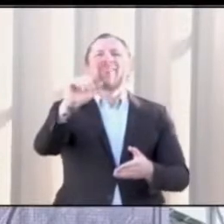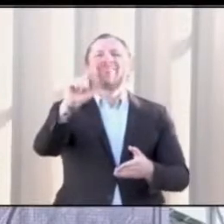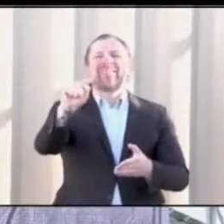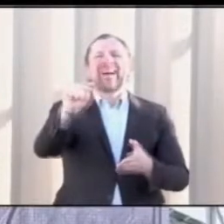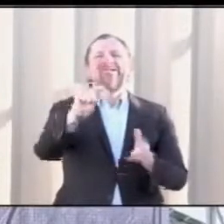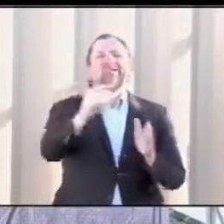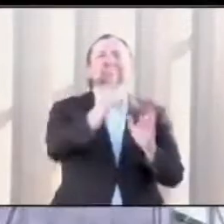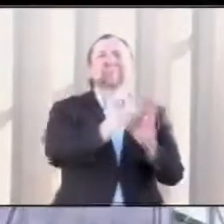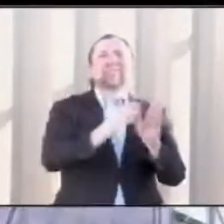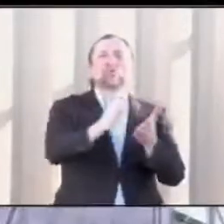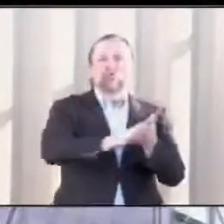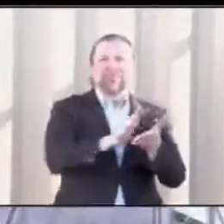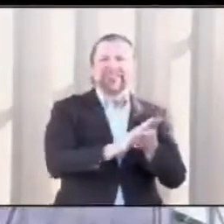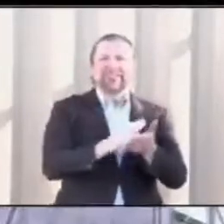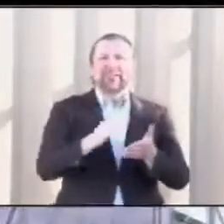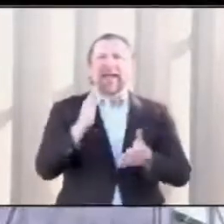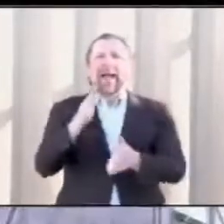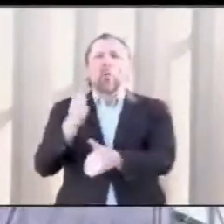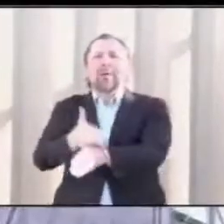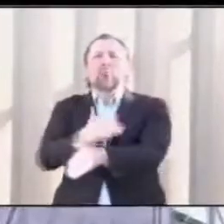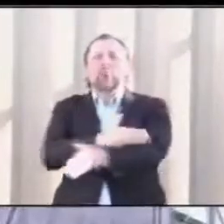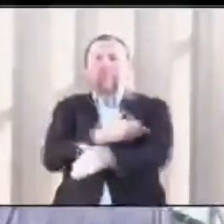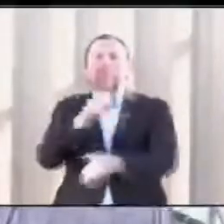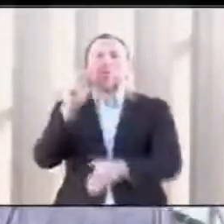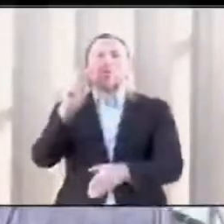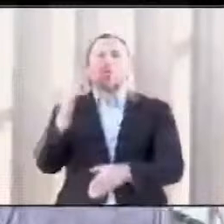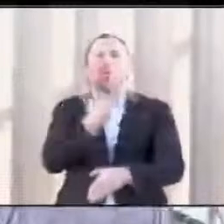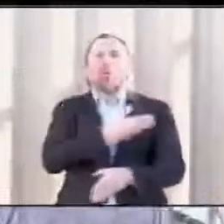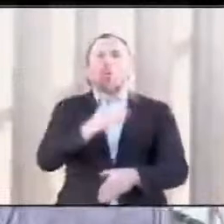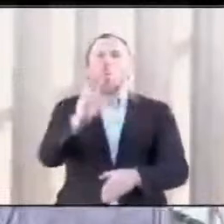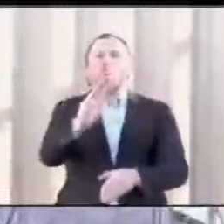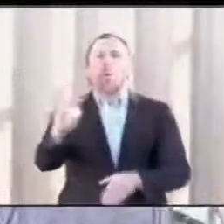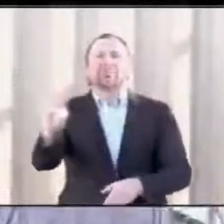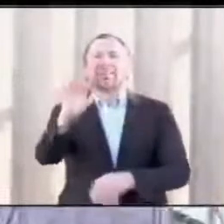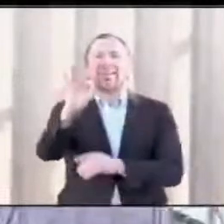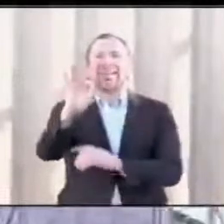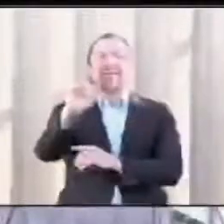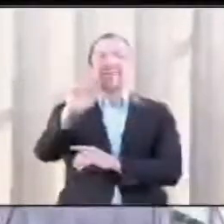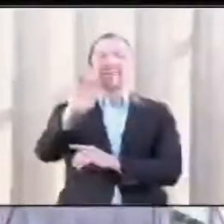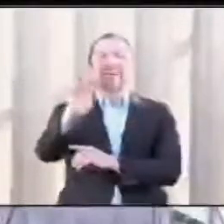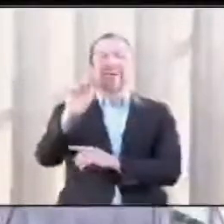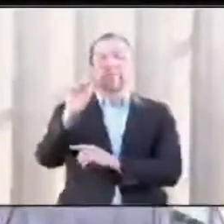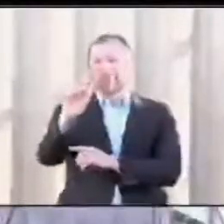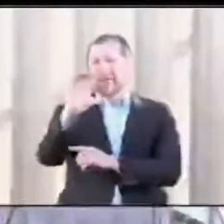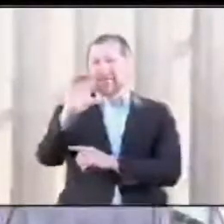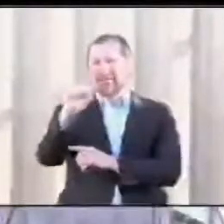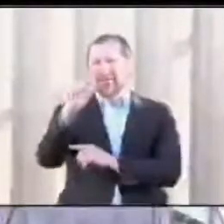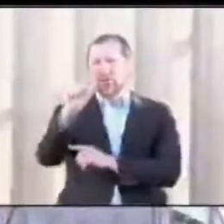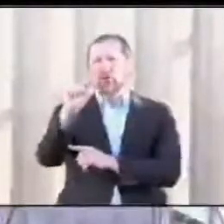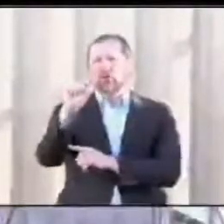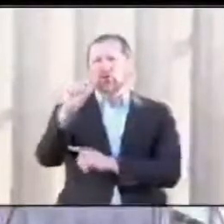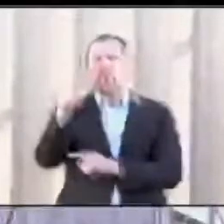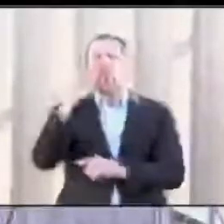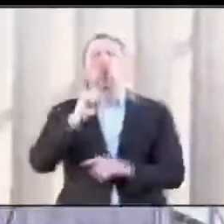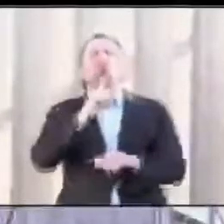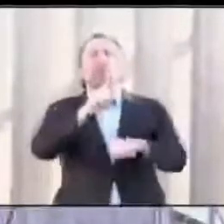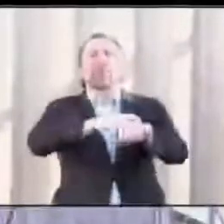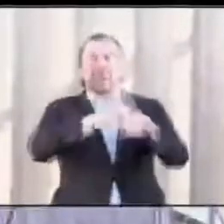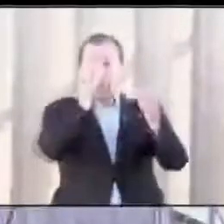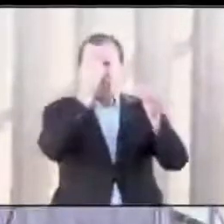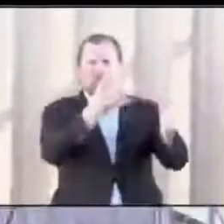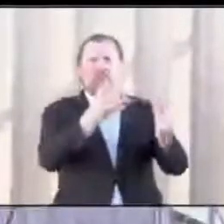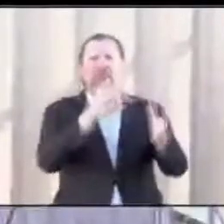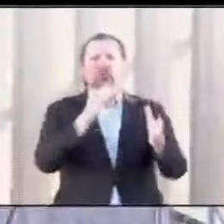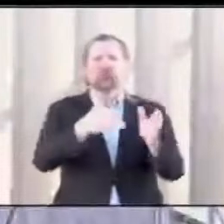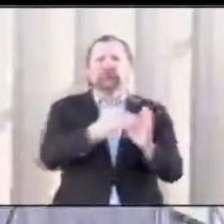making gains. You can look at our website, fire.ca.gov, for real-time updated information that is updated throughout